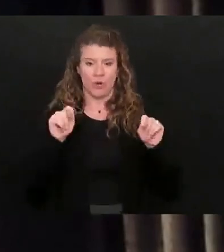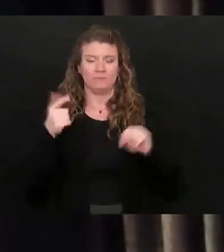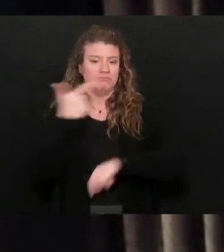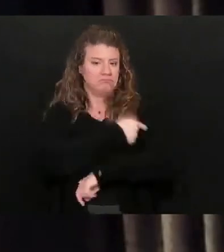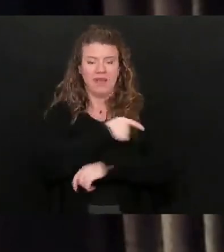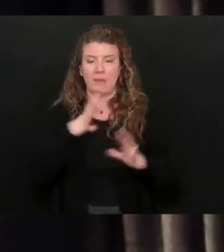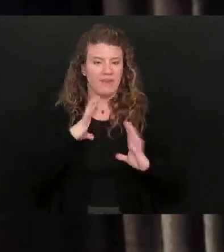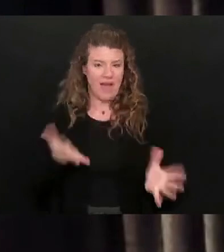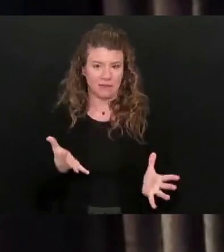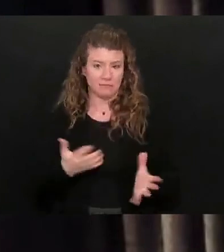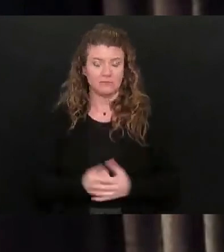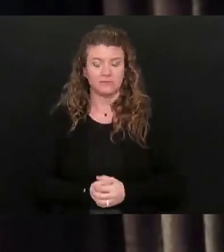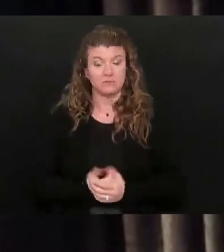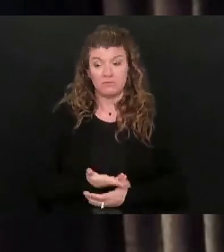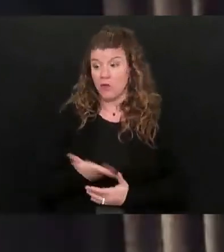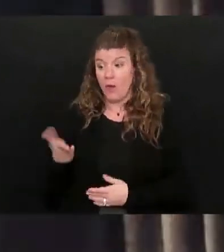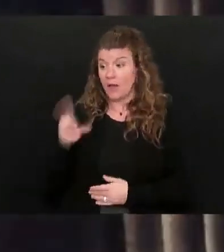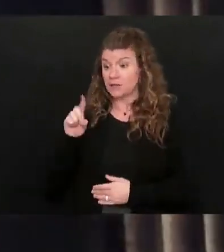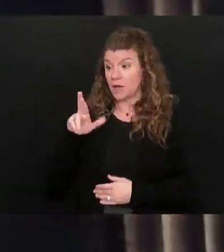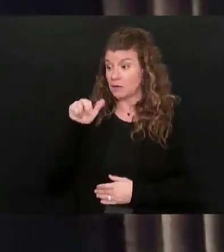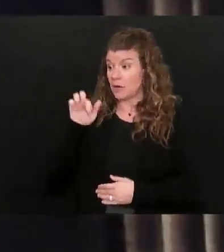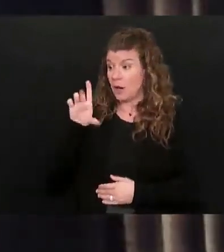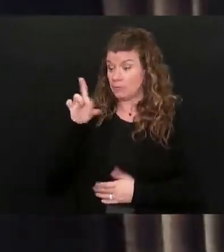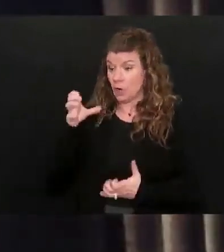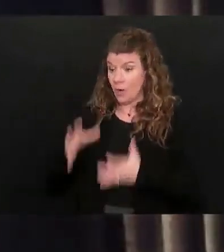and do okay. I don't know if you have anything else to add.